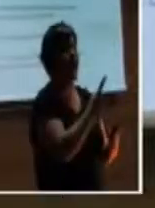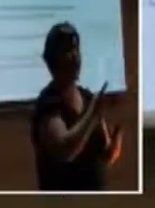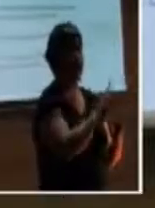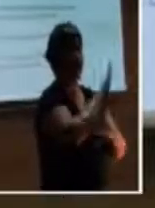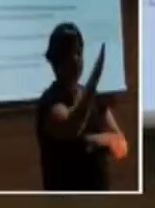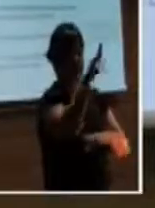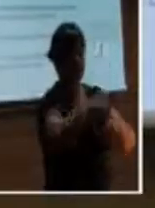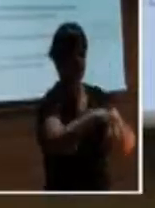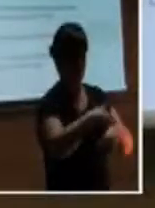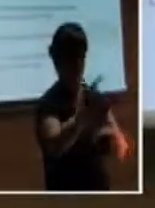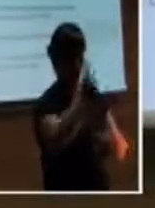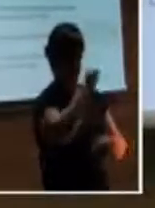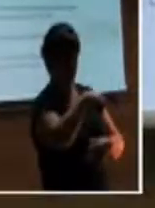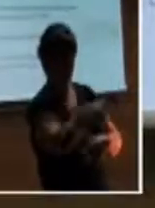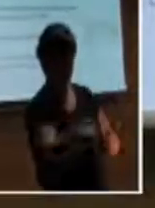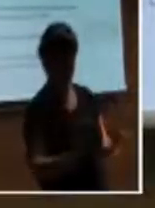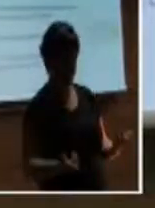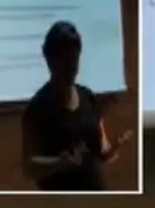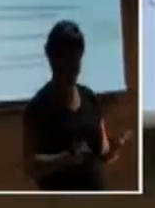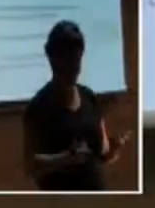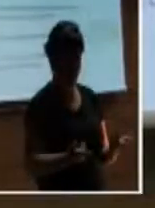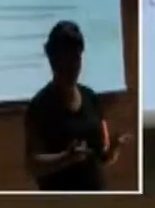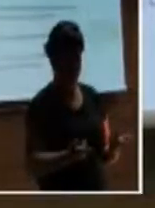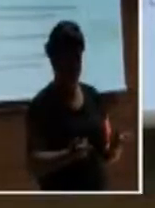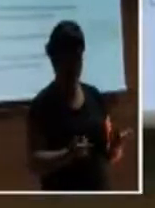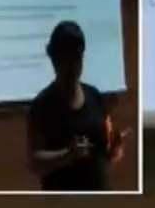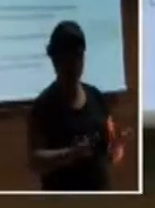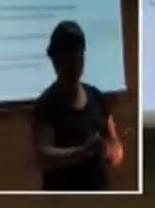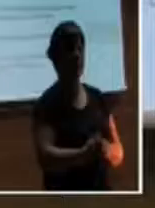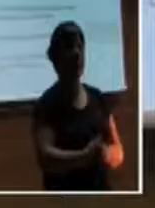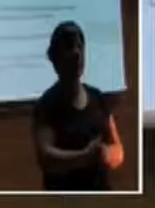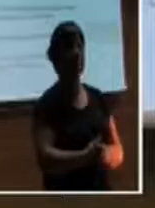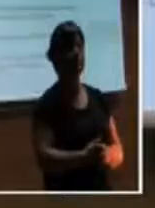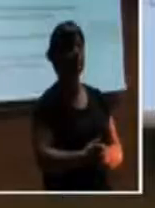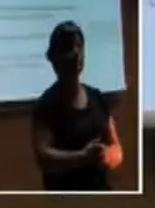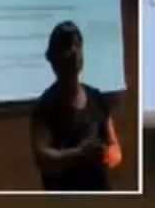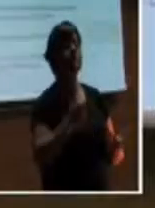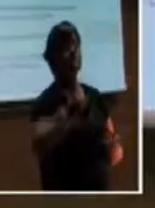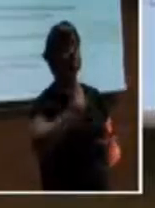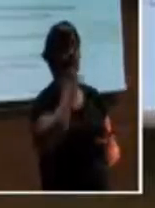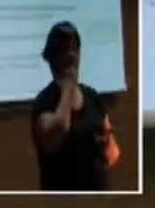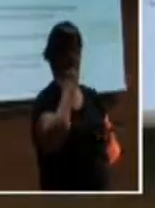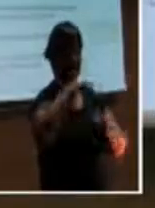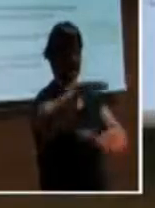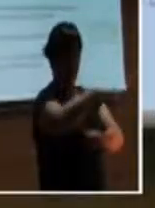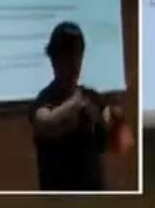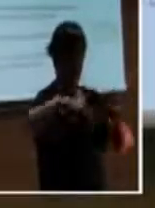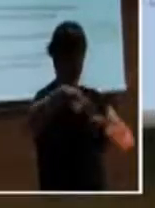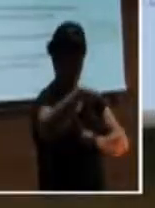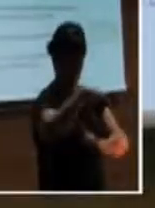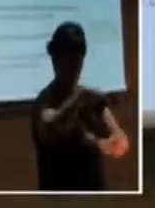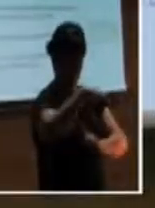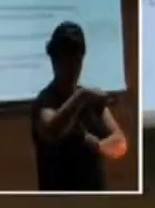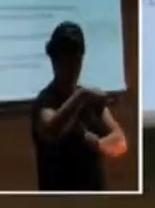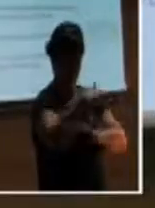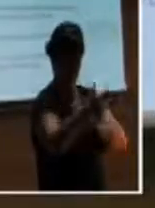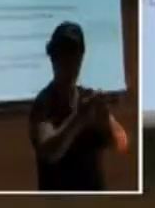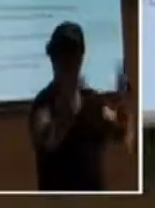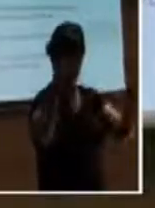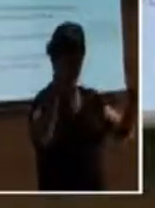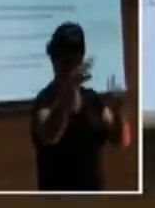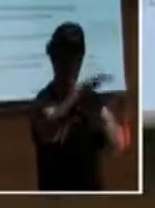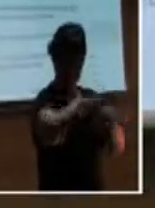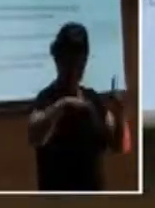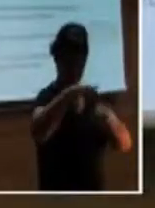Now let's go on to the environment. As far as the physical environment is concerned, I know that there will be experts talking on that in a